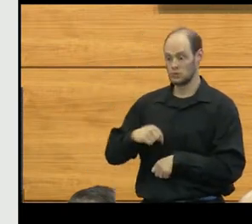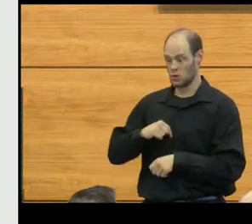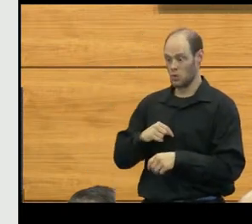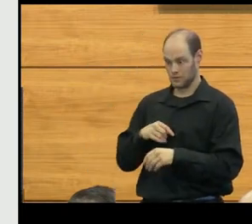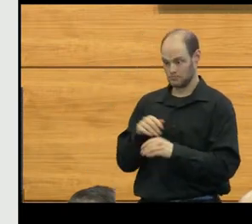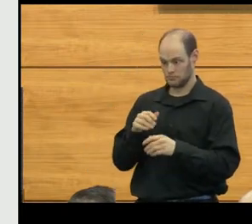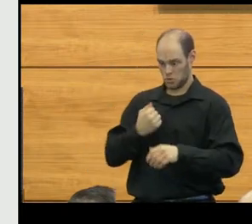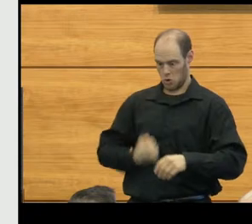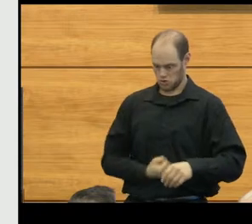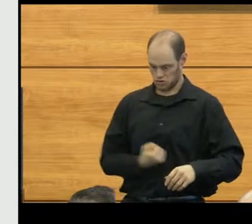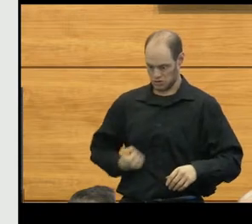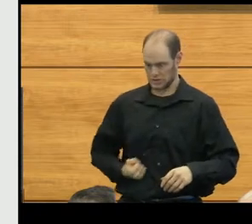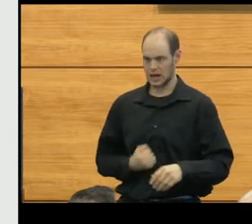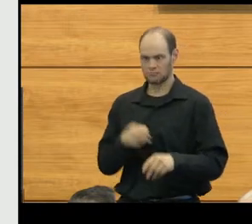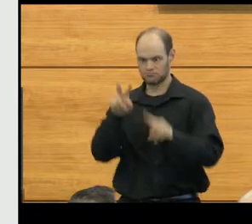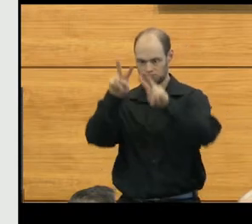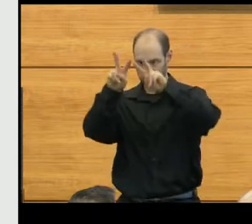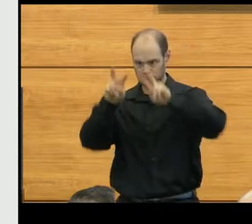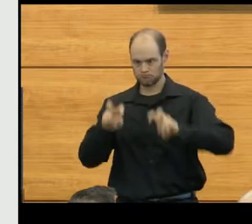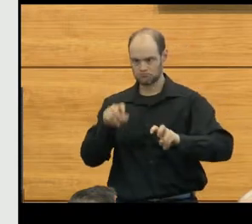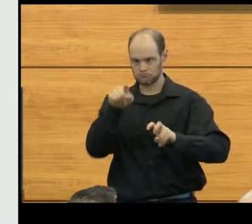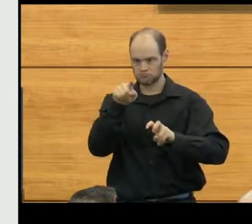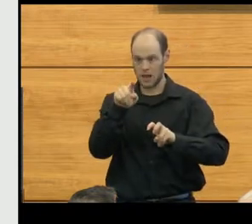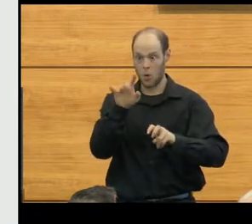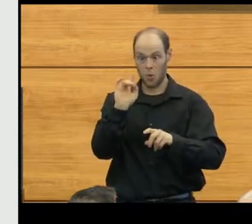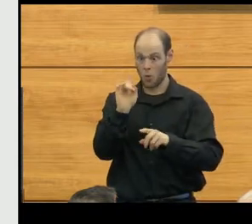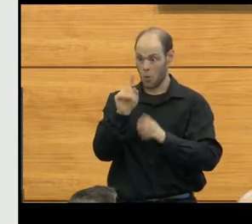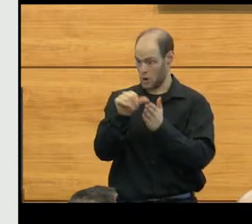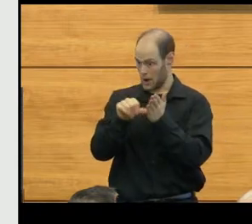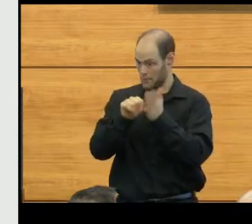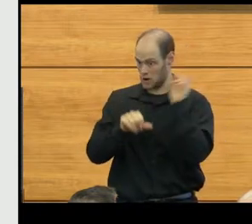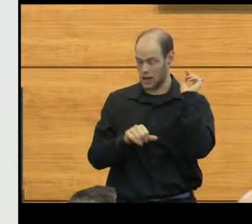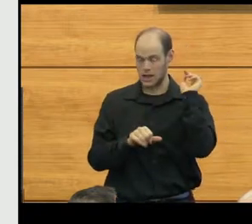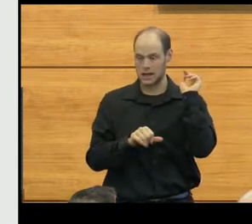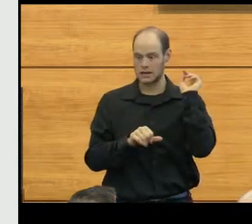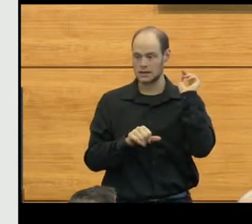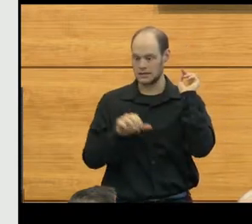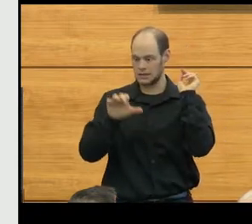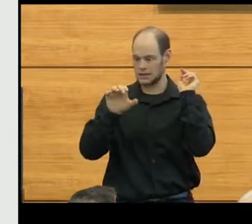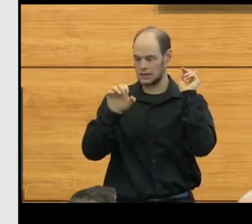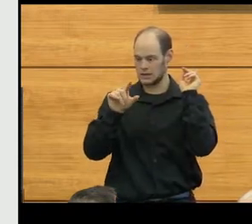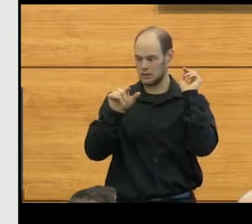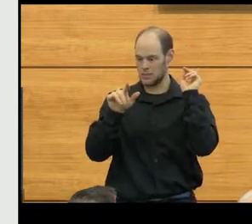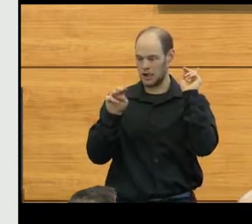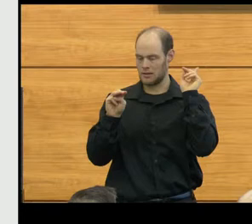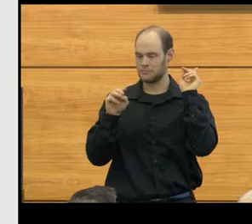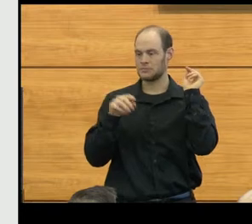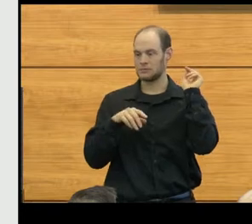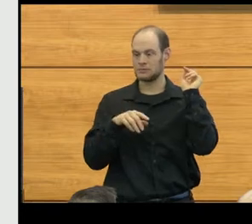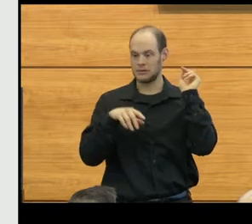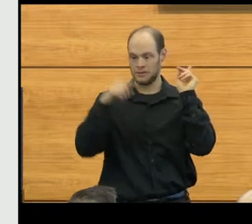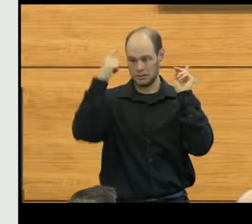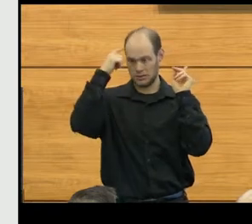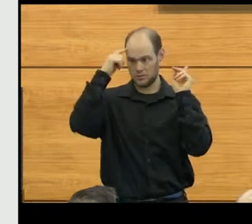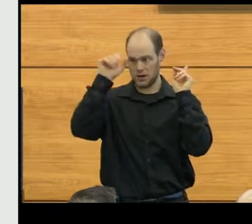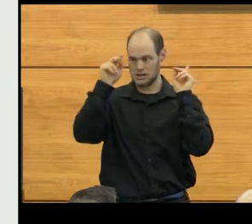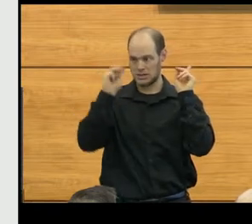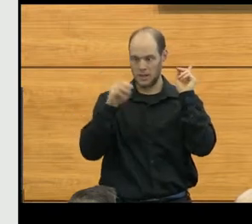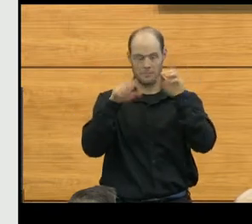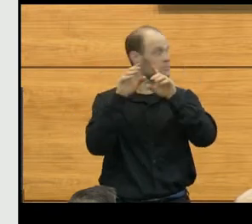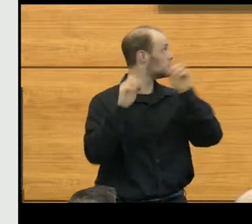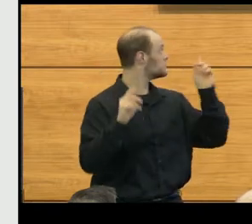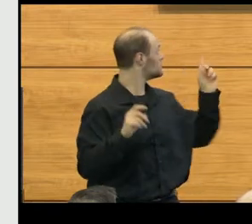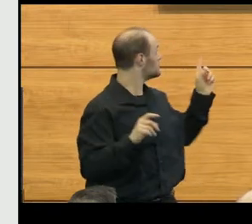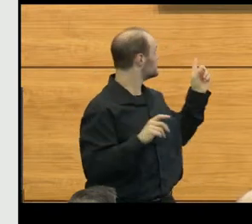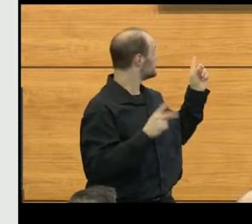took that ultrasound, and this is the area where we would be operating, the area of the cerebellar tonsils. There's the brainstem. And if you look at